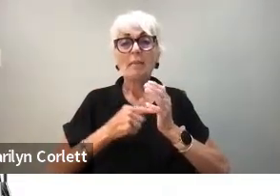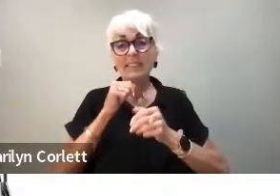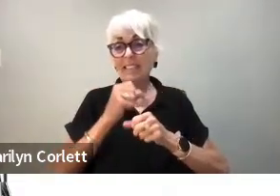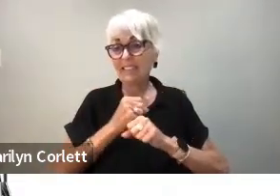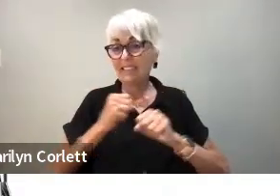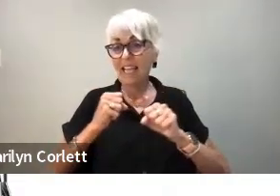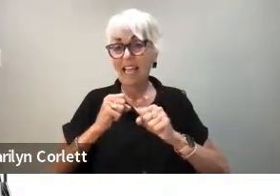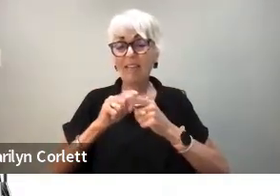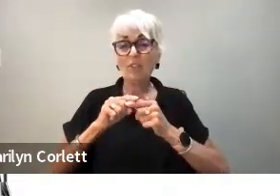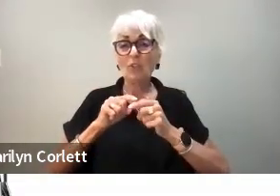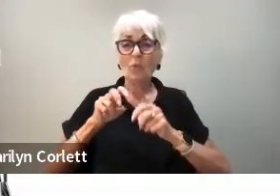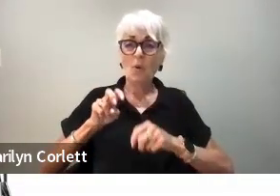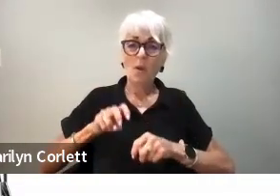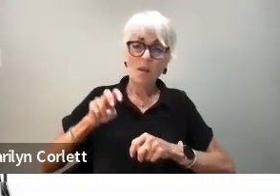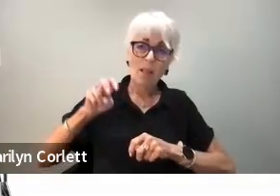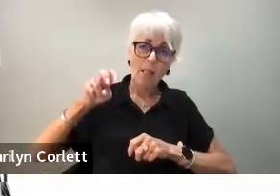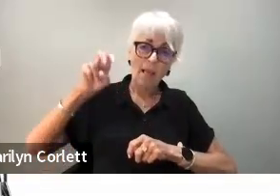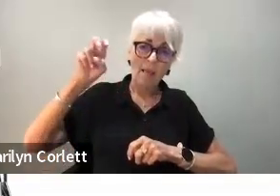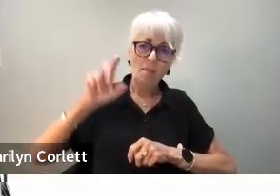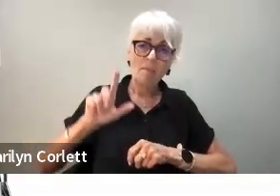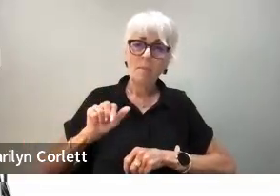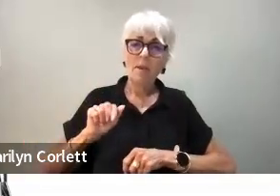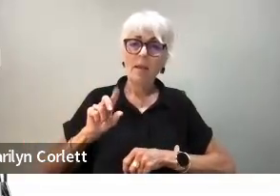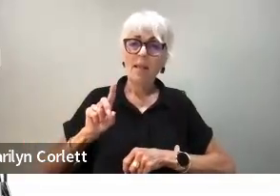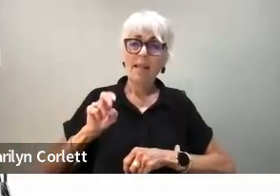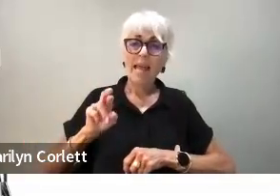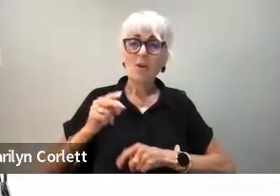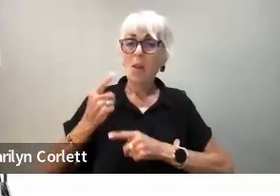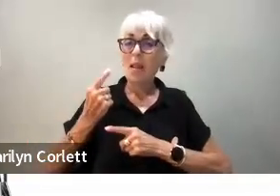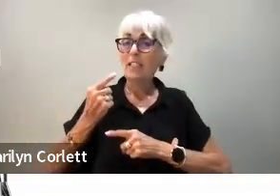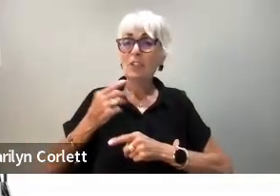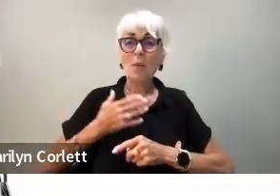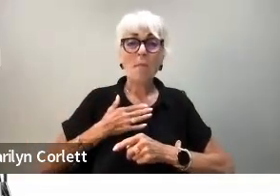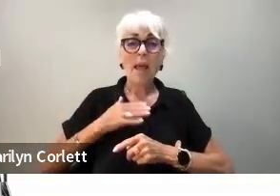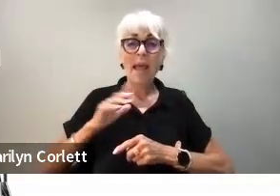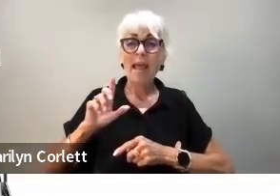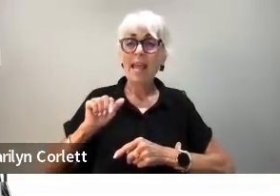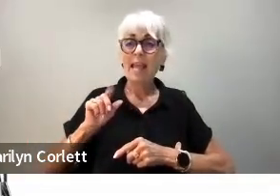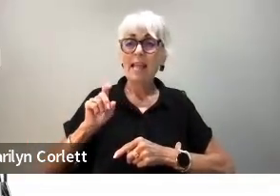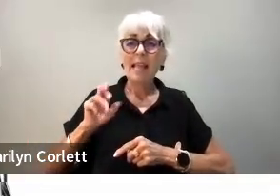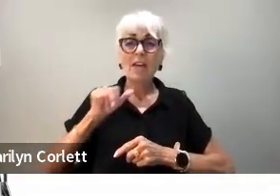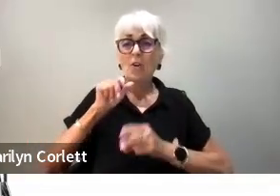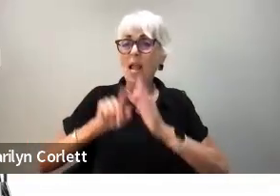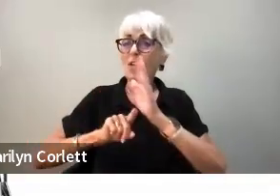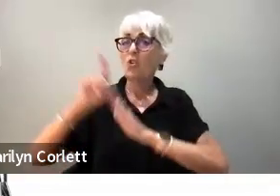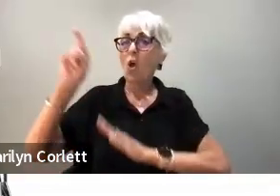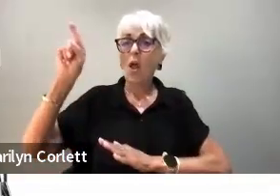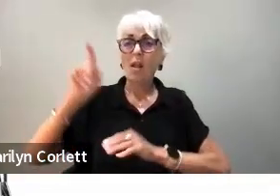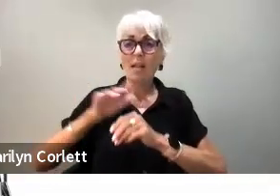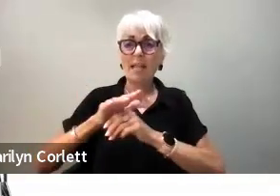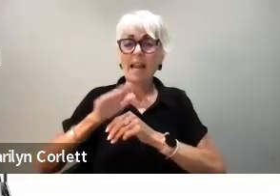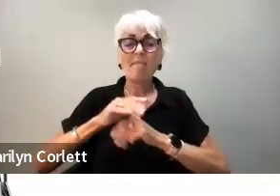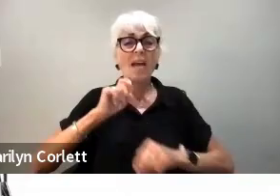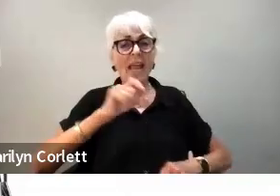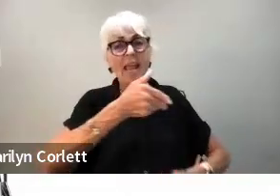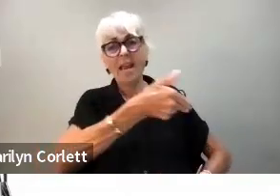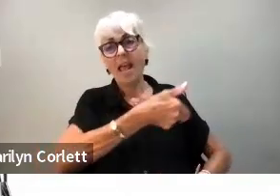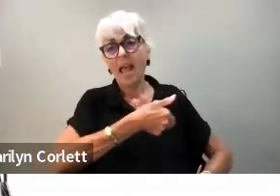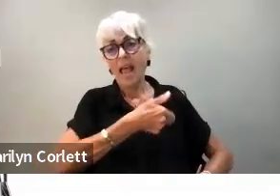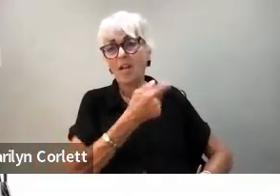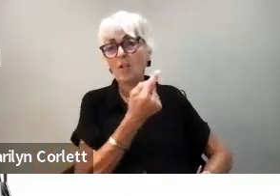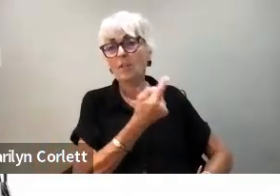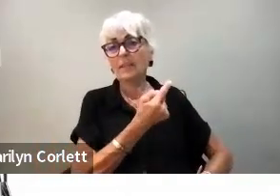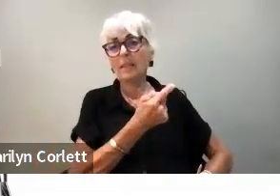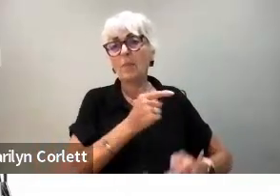folks to get onto a ladder. I know last year I didn't have a tall enough ladder, and so I had to hire someone to